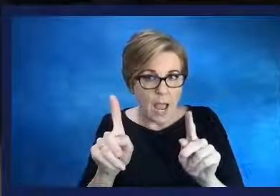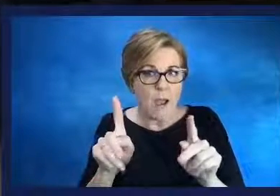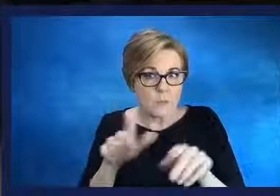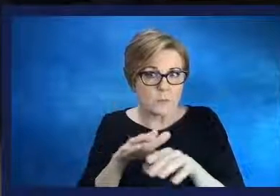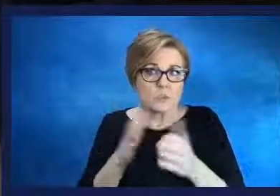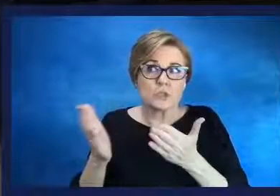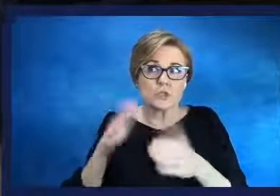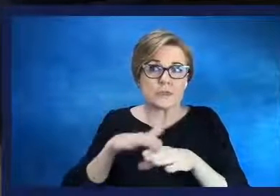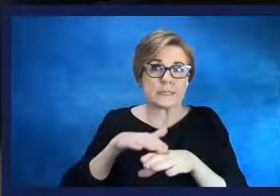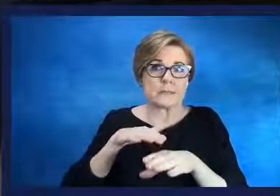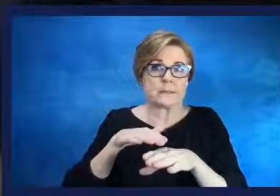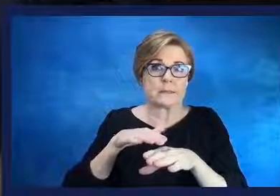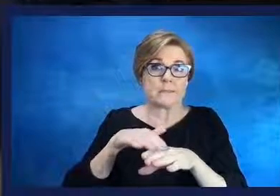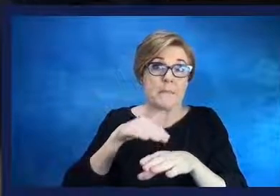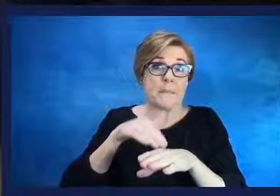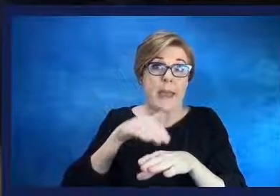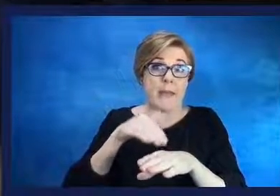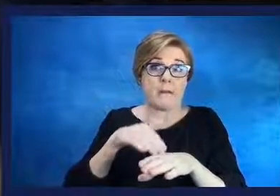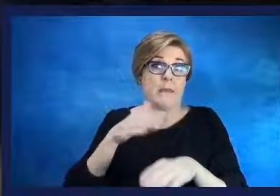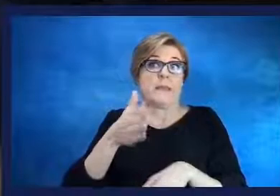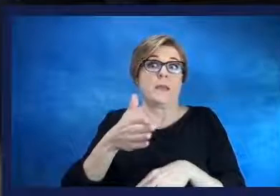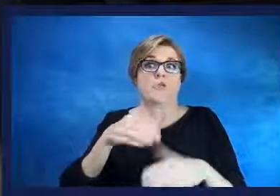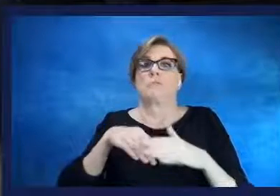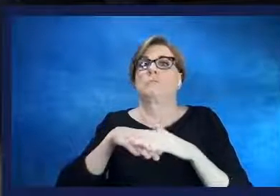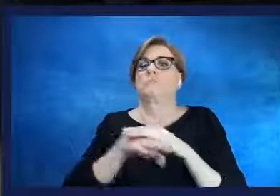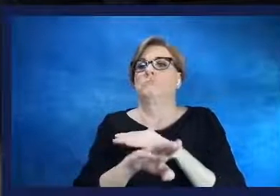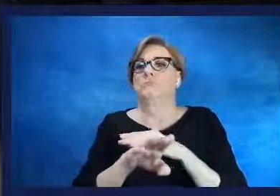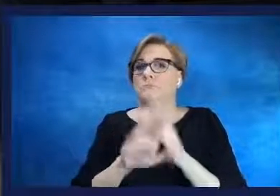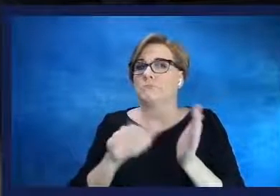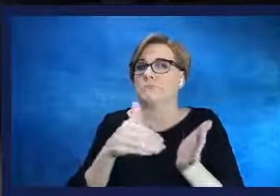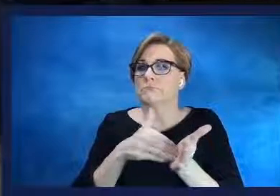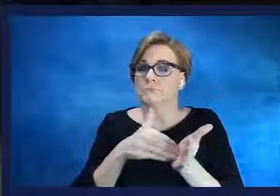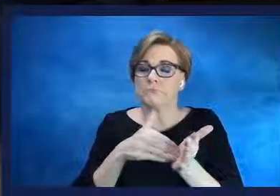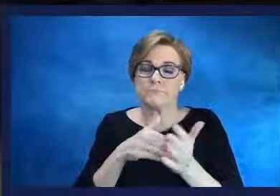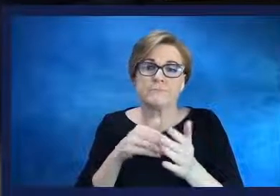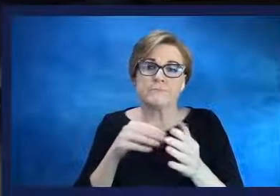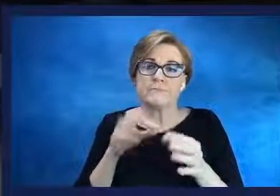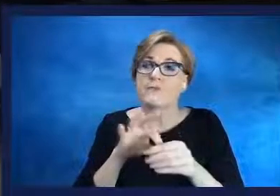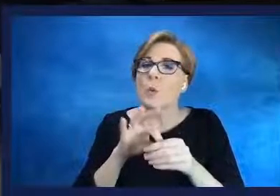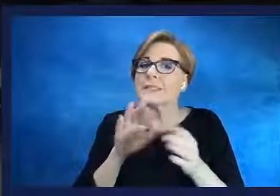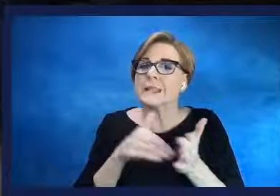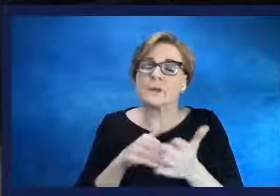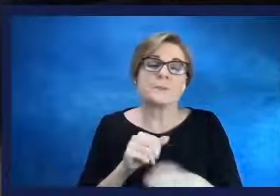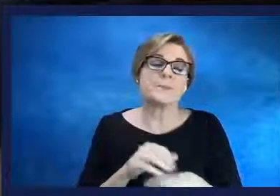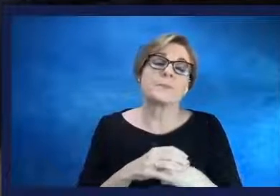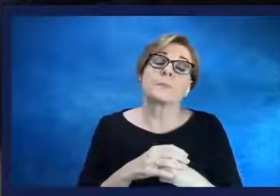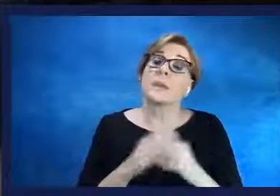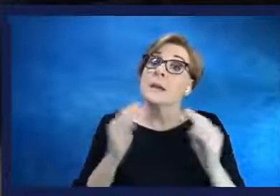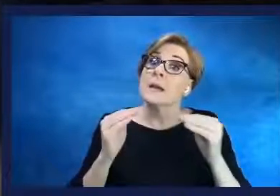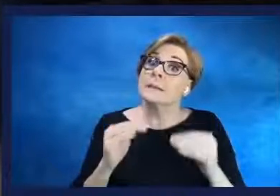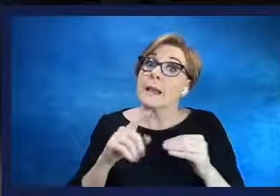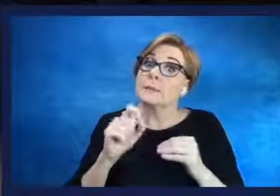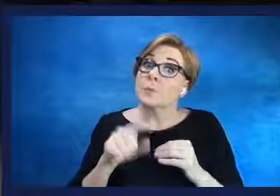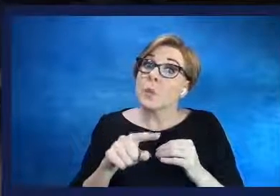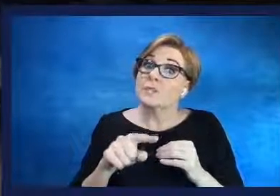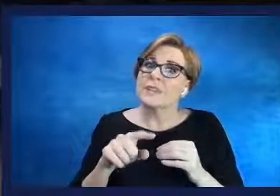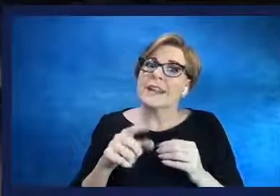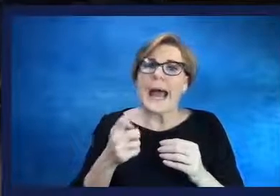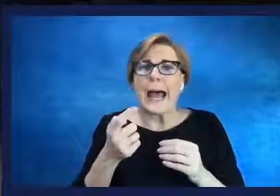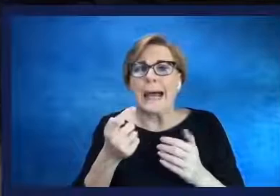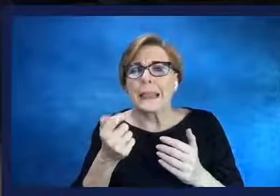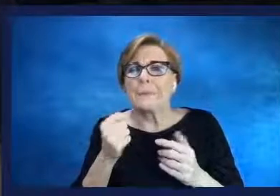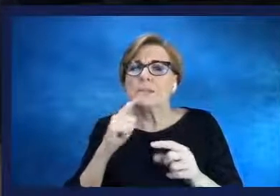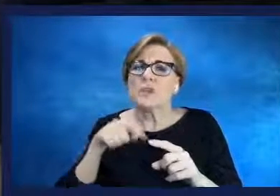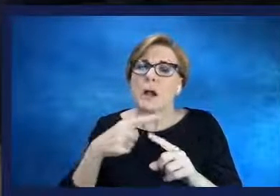as the voter progresses through the voting process. The next question we see is a little bit related to what we previously talked about in terms of